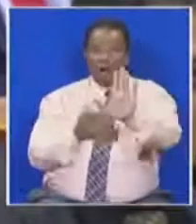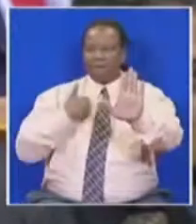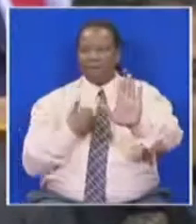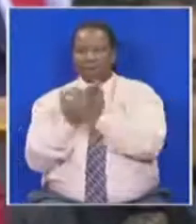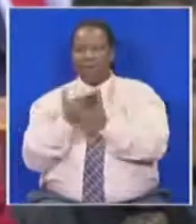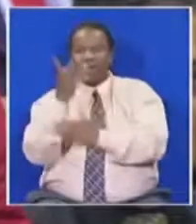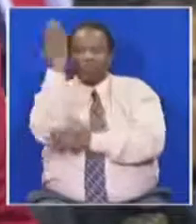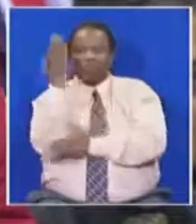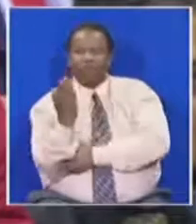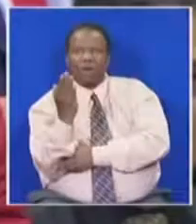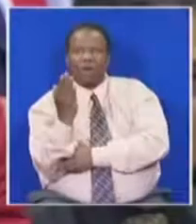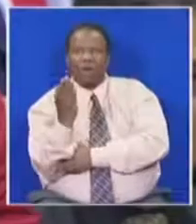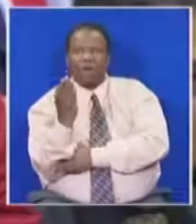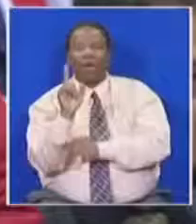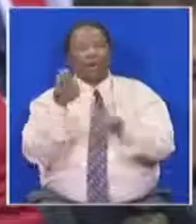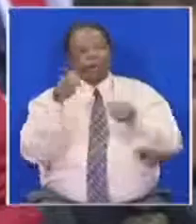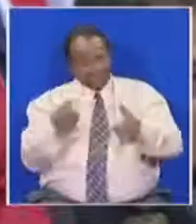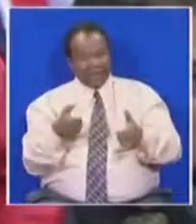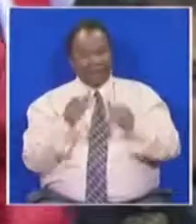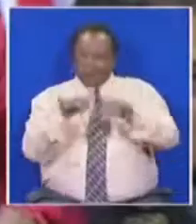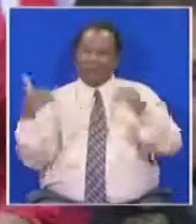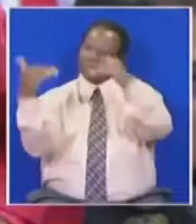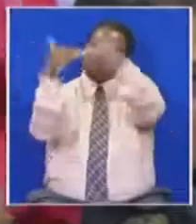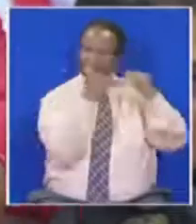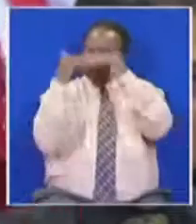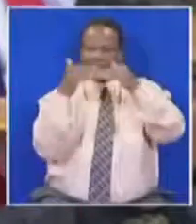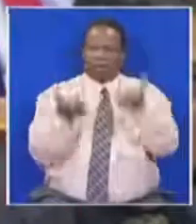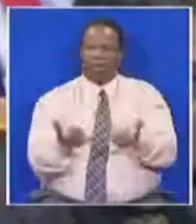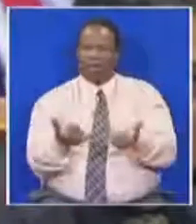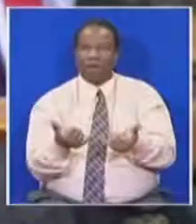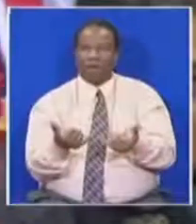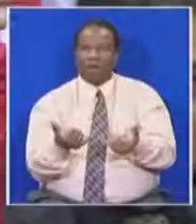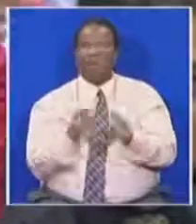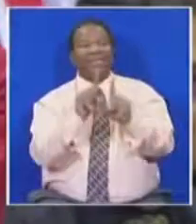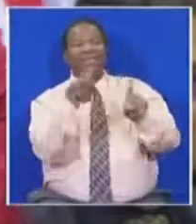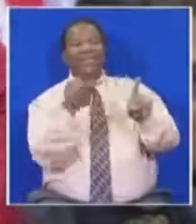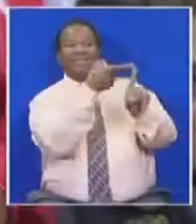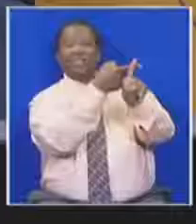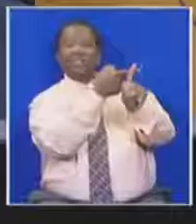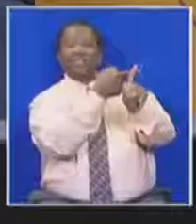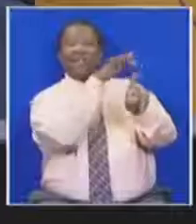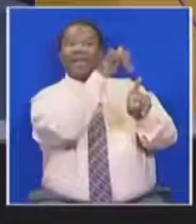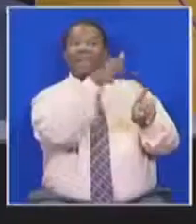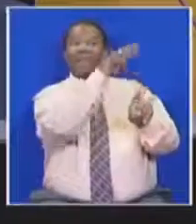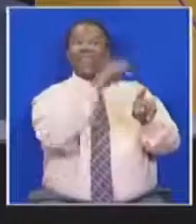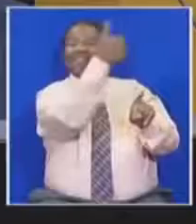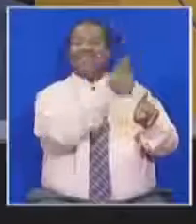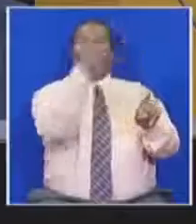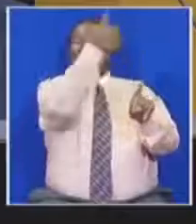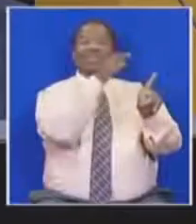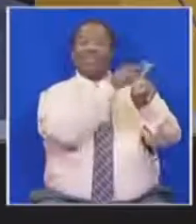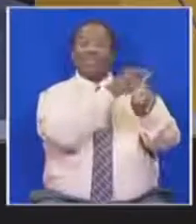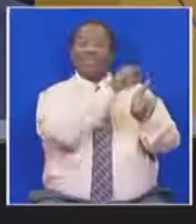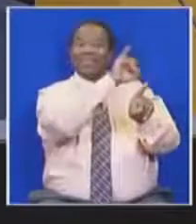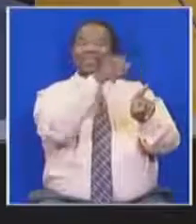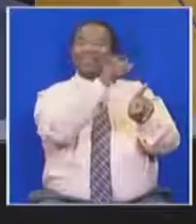Jackson's point? We're all equal here. We're all equal here. Jackson did not rise on any point in the rules. Point of order. I'm